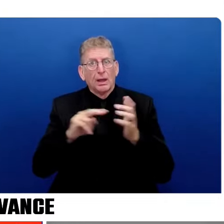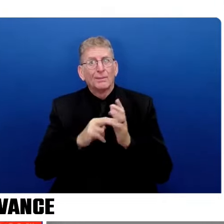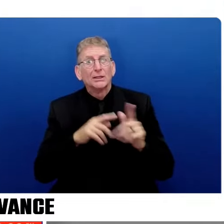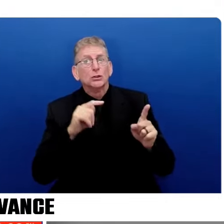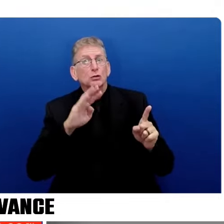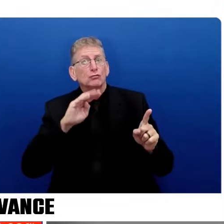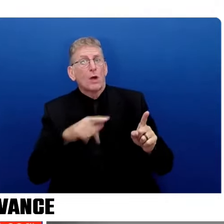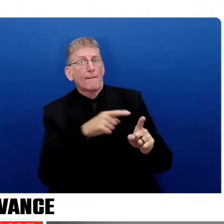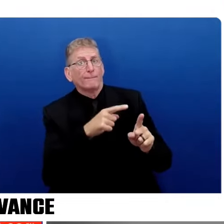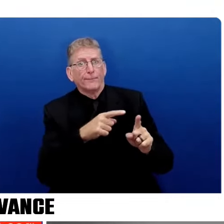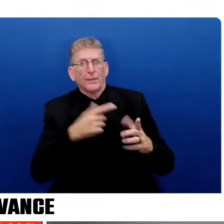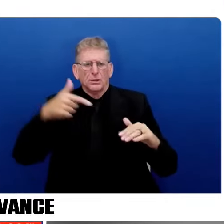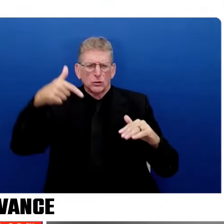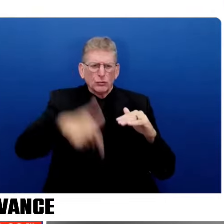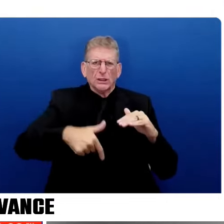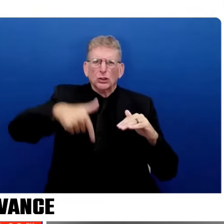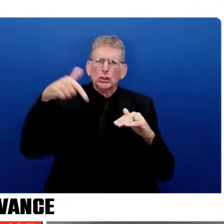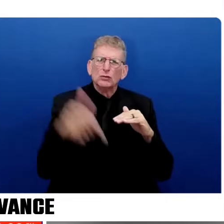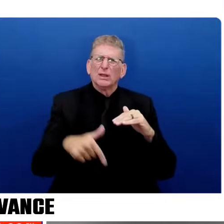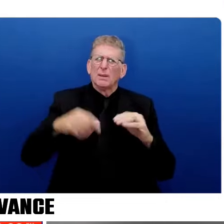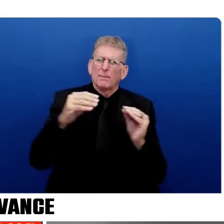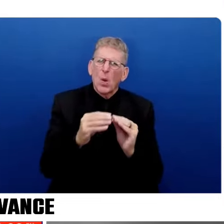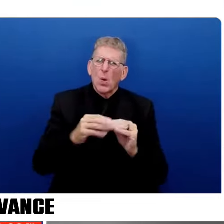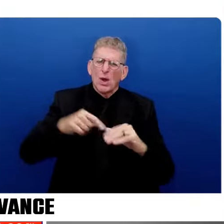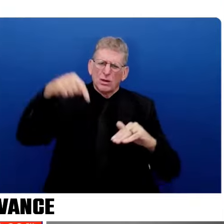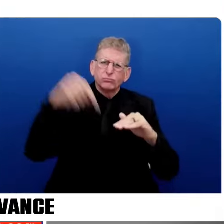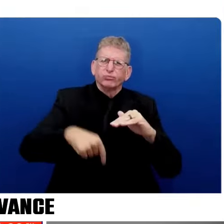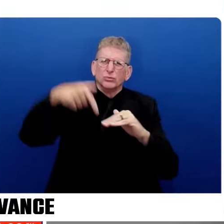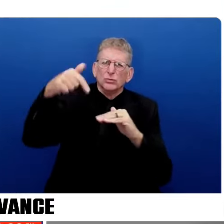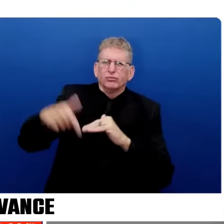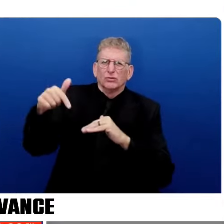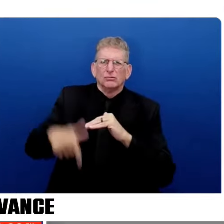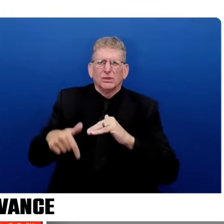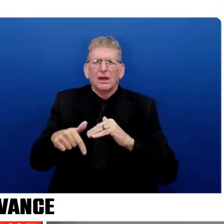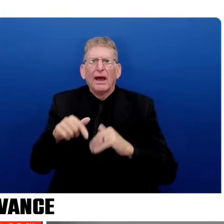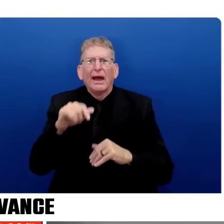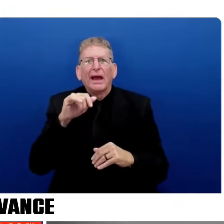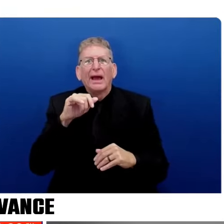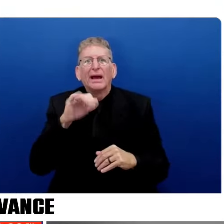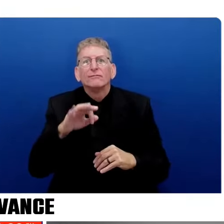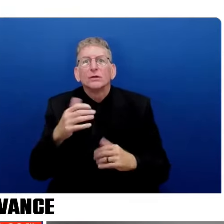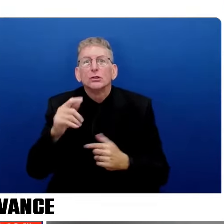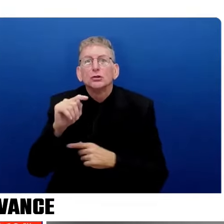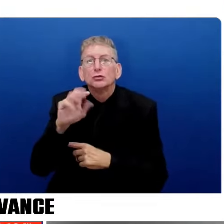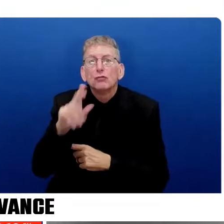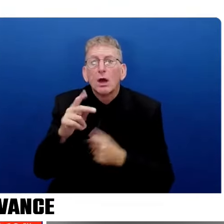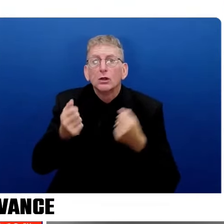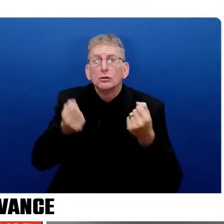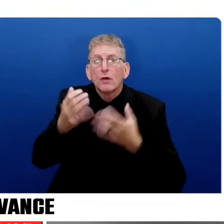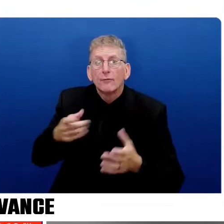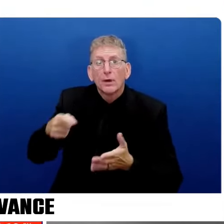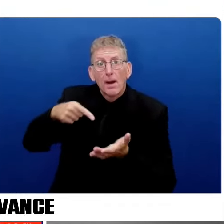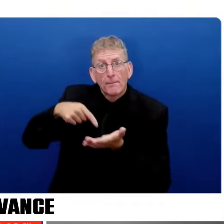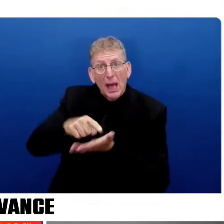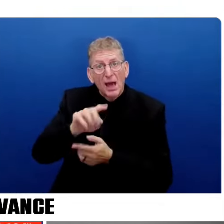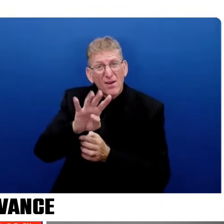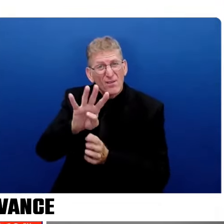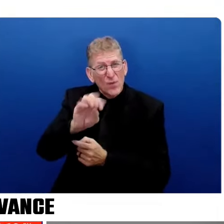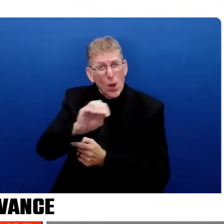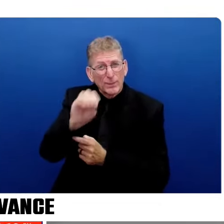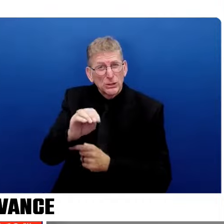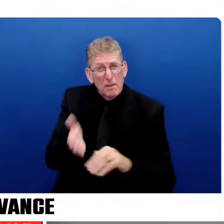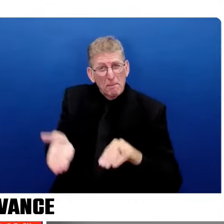diesel, then the lumber he's delivering to the job site to build the house is also going to become a lot more expensive. If we open up American energy, you